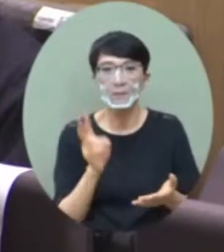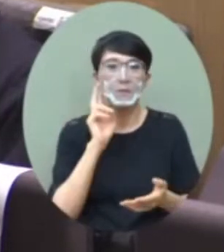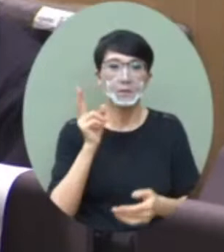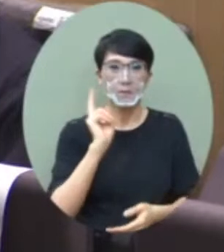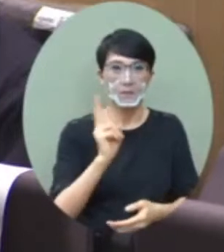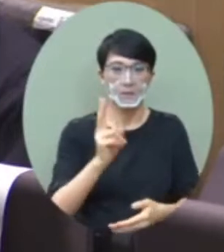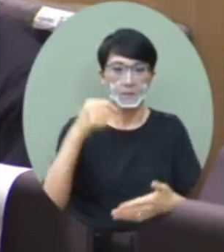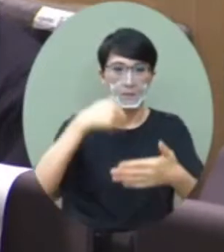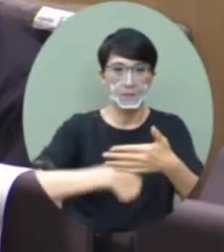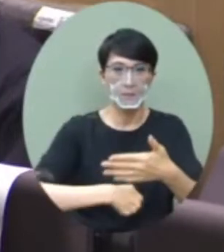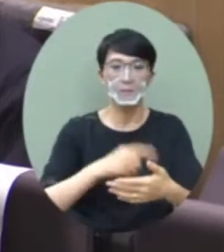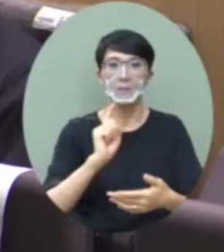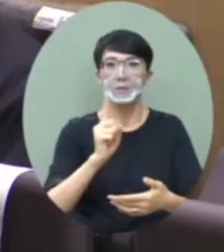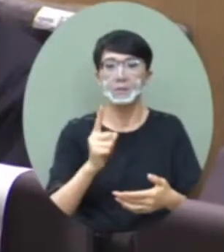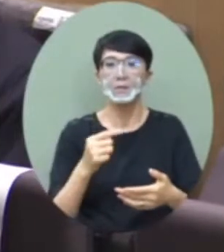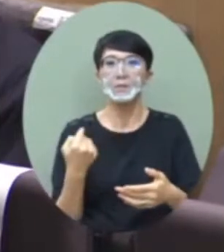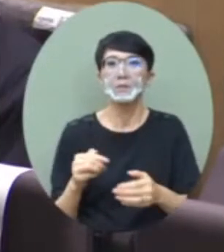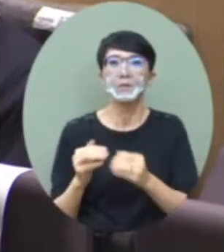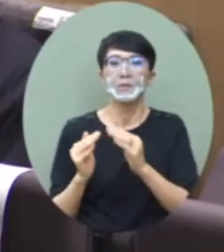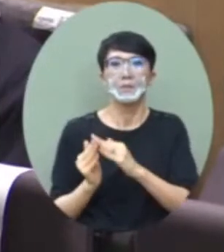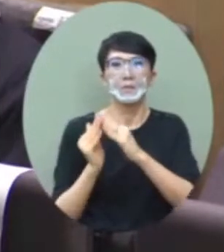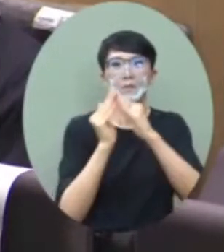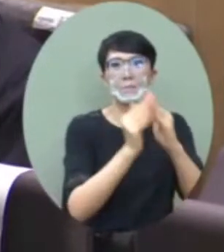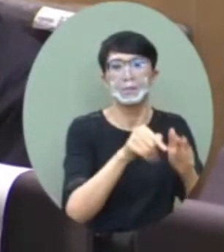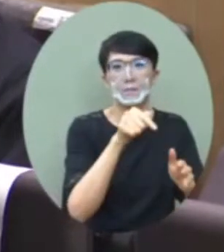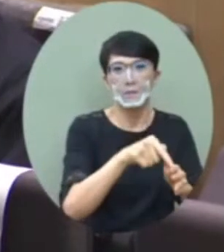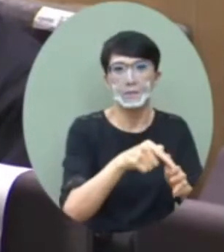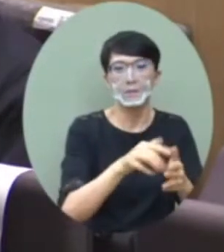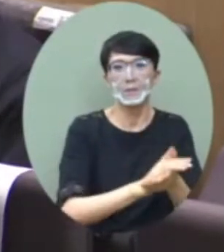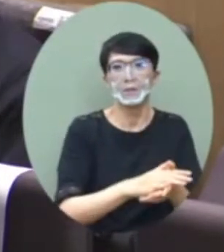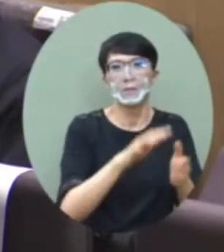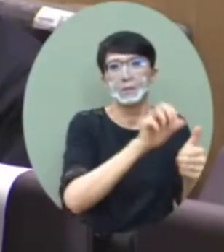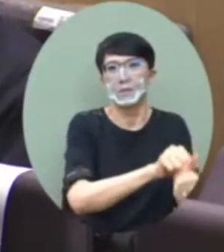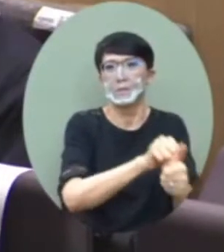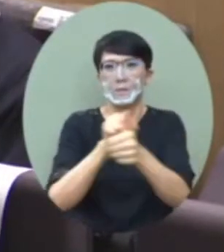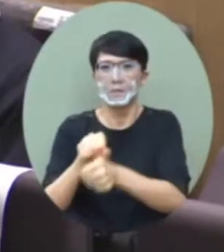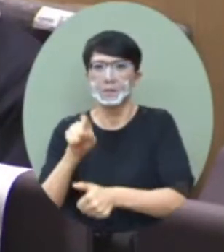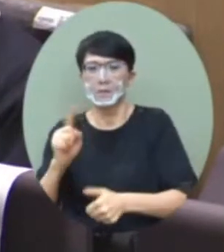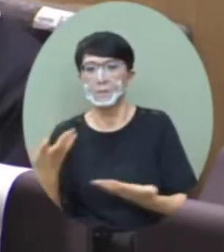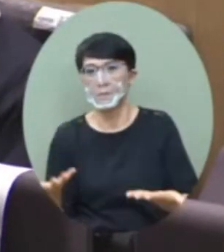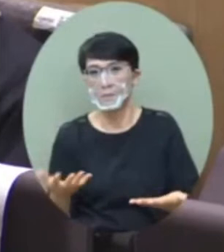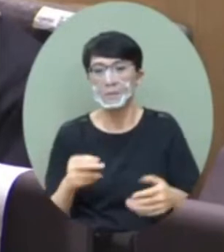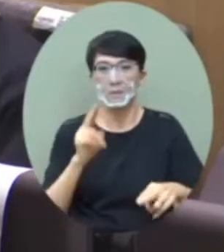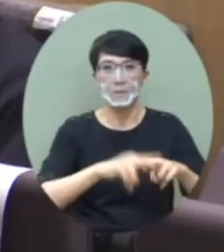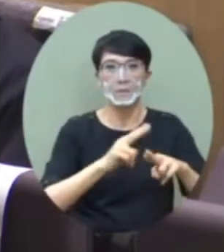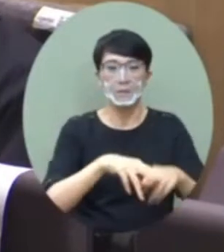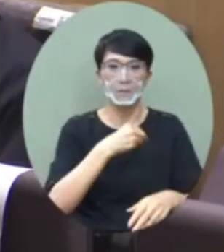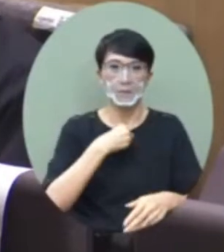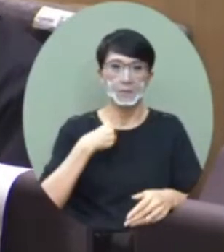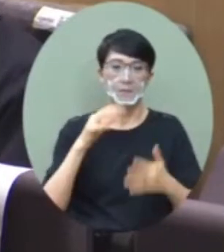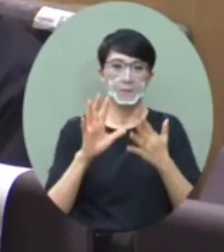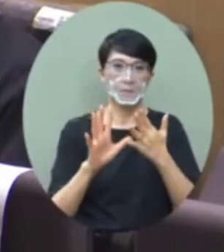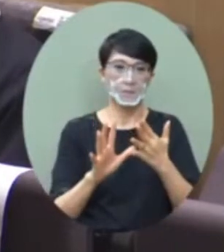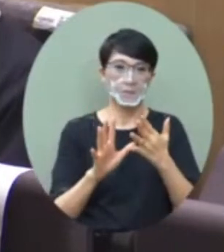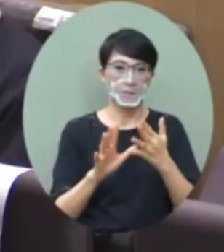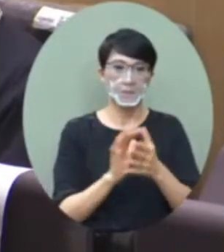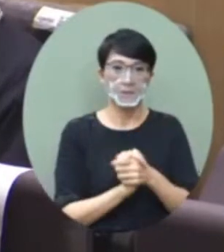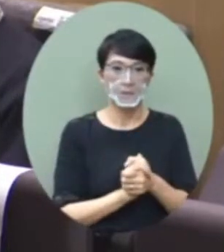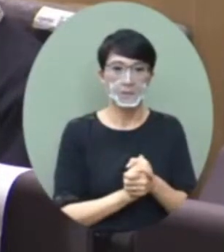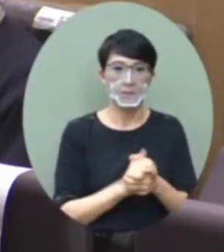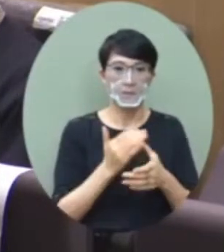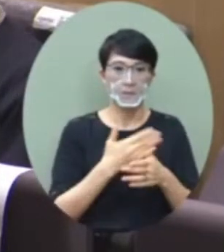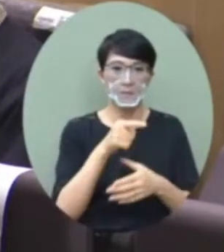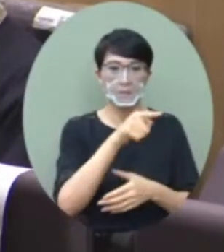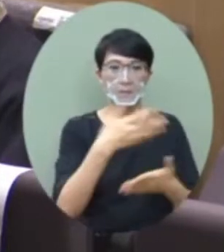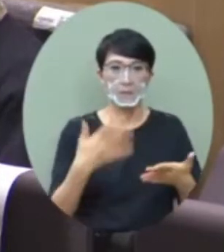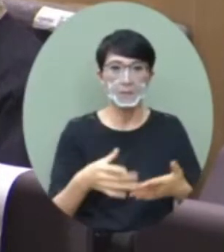personal liability. Apart from stressing that they are experts and we should be grateful to them, what